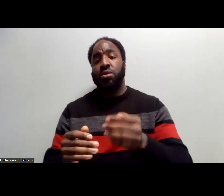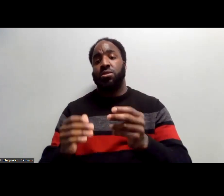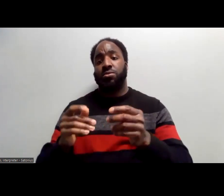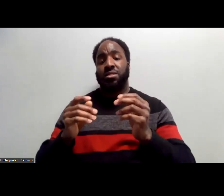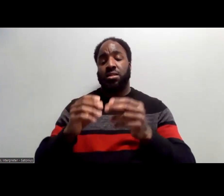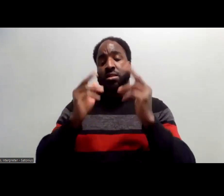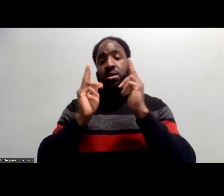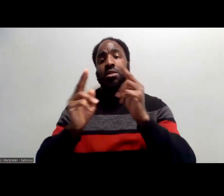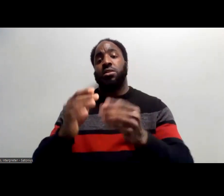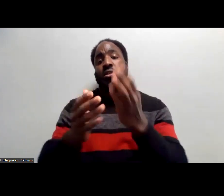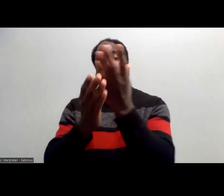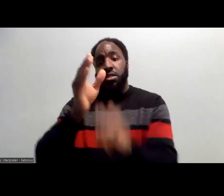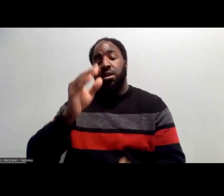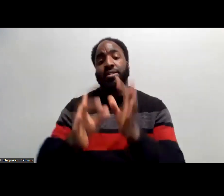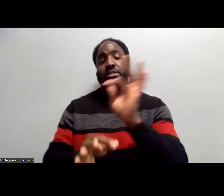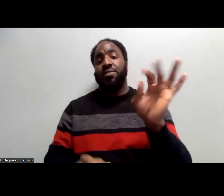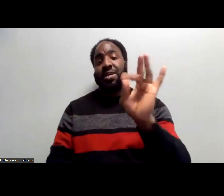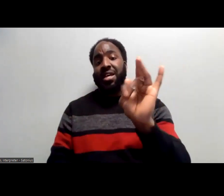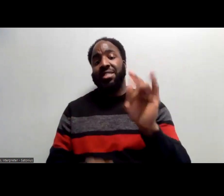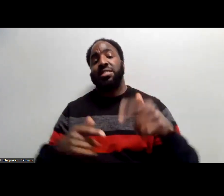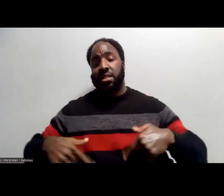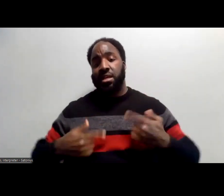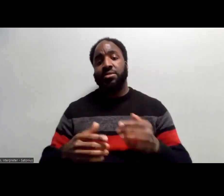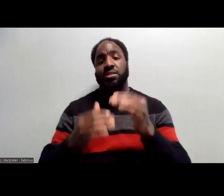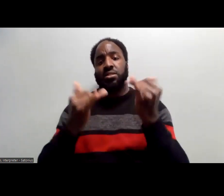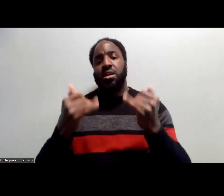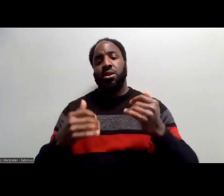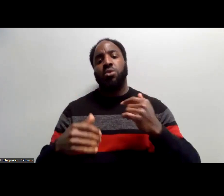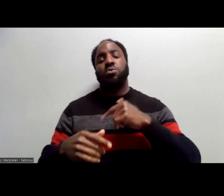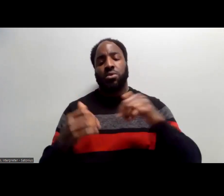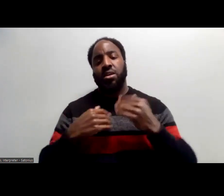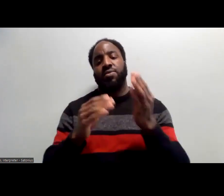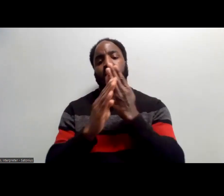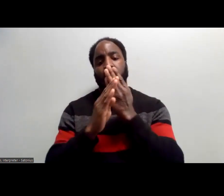lives lost. So we'll just pause now for a moment of silence.